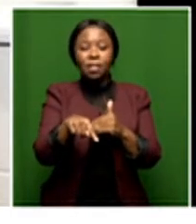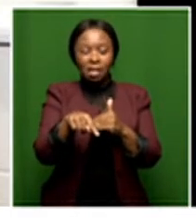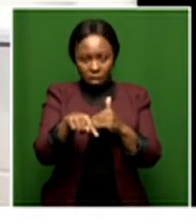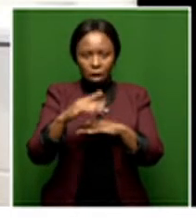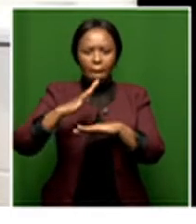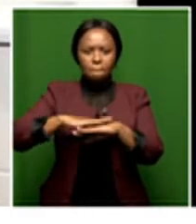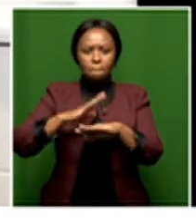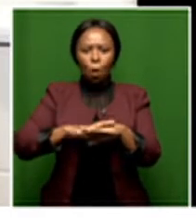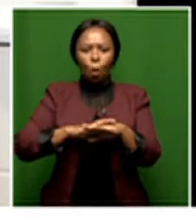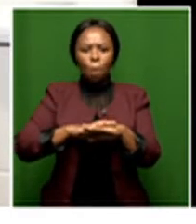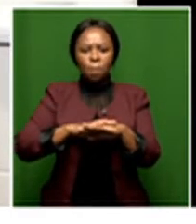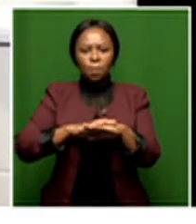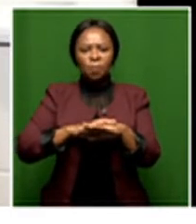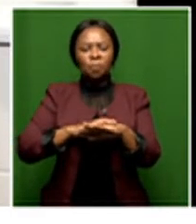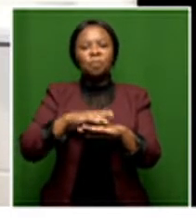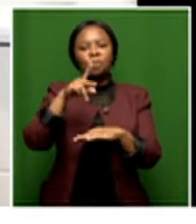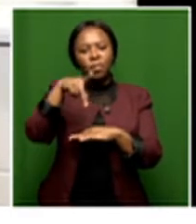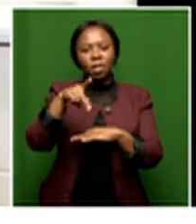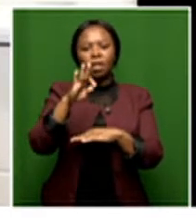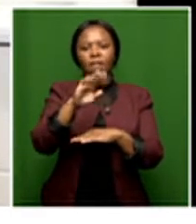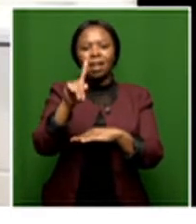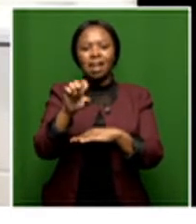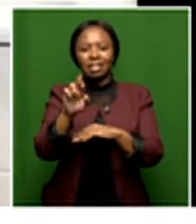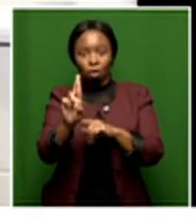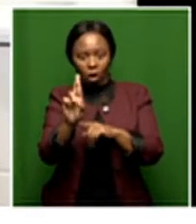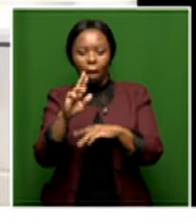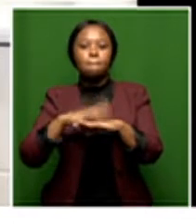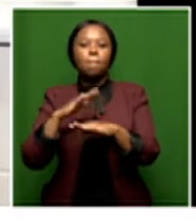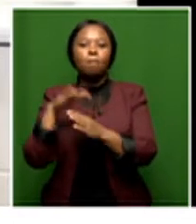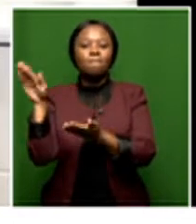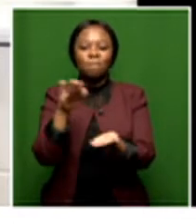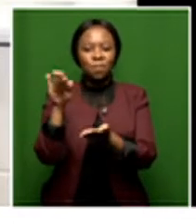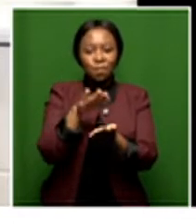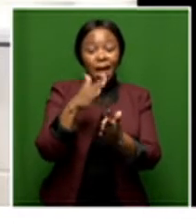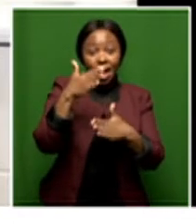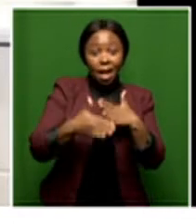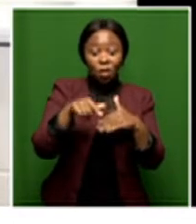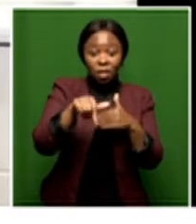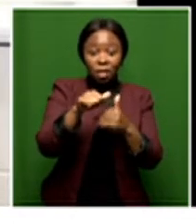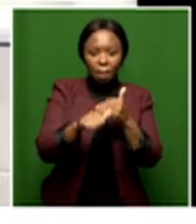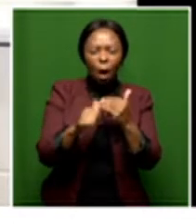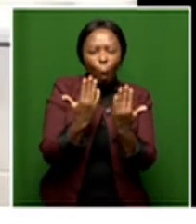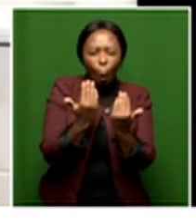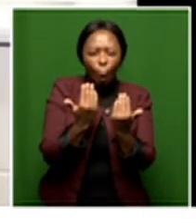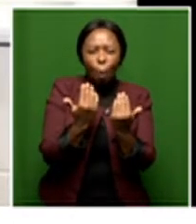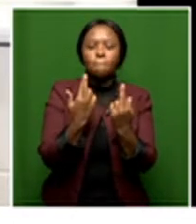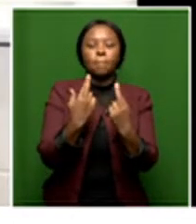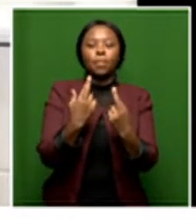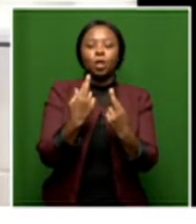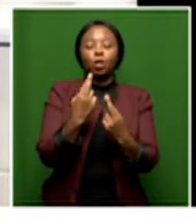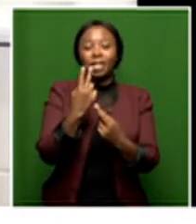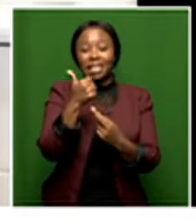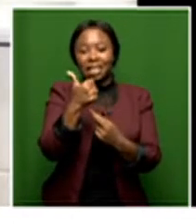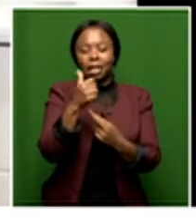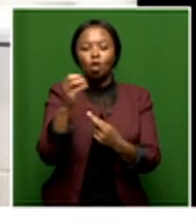more Pfizer. There's a negotiation for a large quantity of Pfizer, many millions, but by the end of this month, we're hoping to have 600,000. And also, as